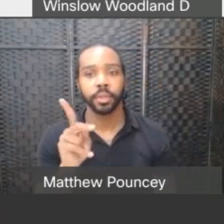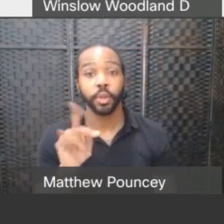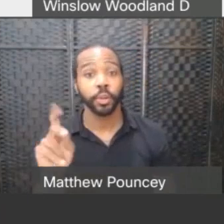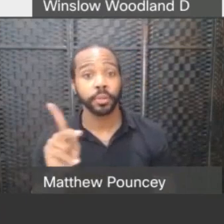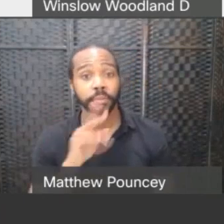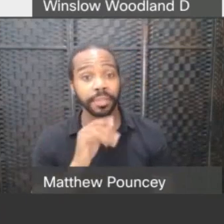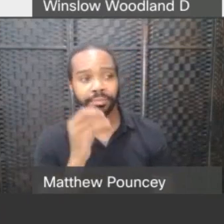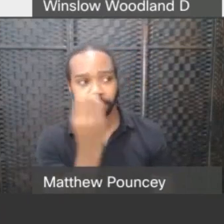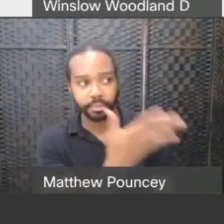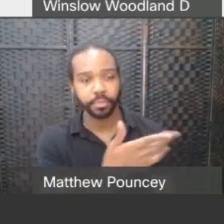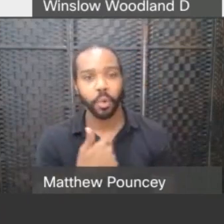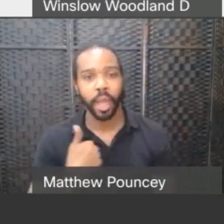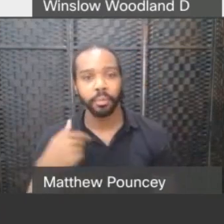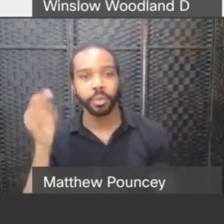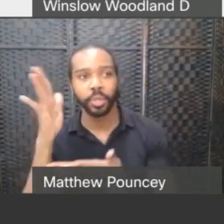screen.